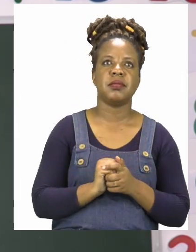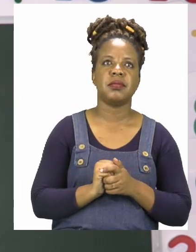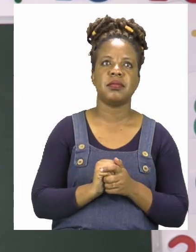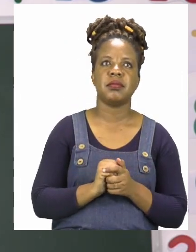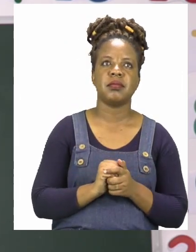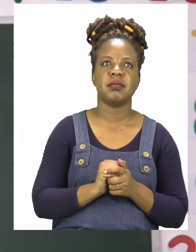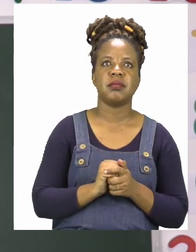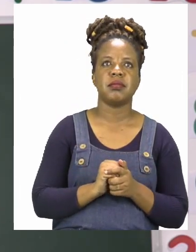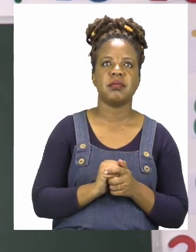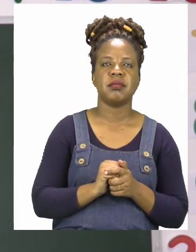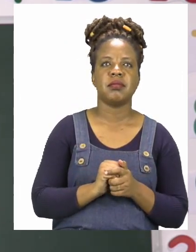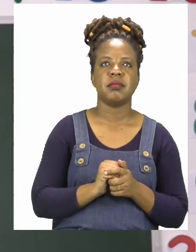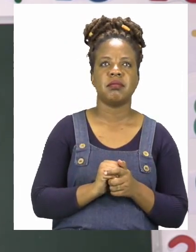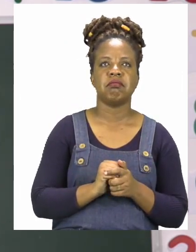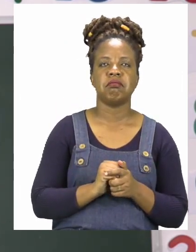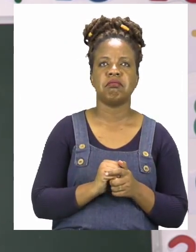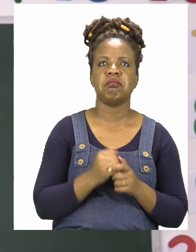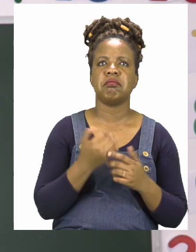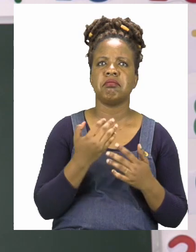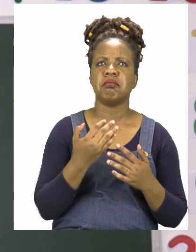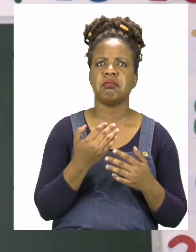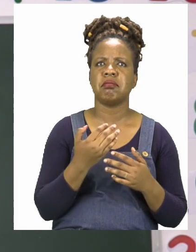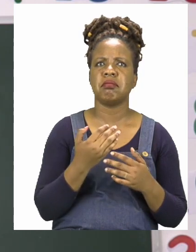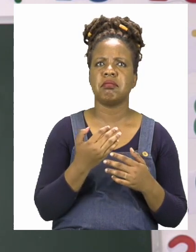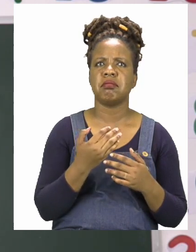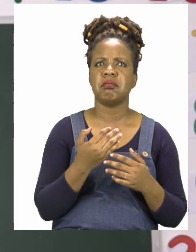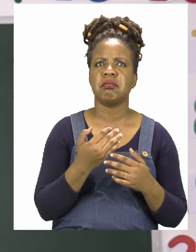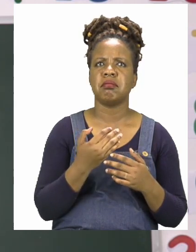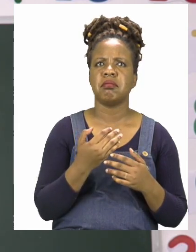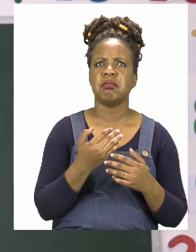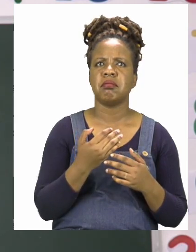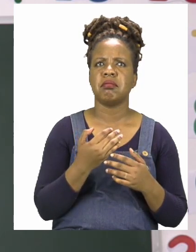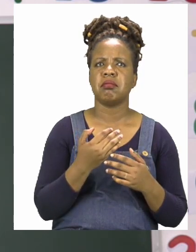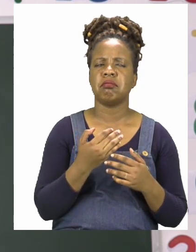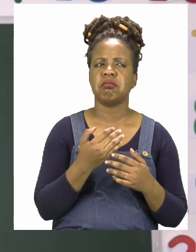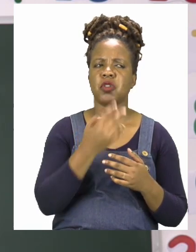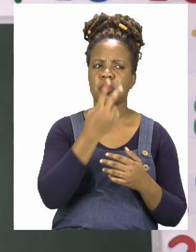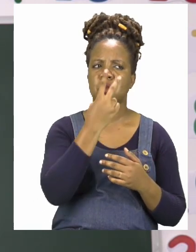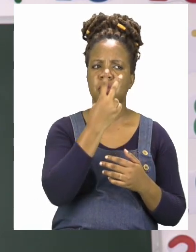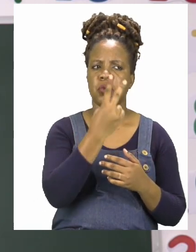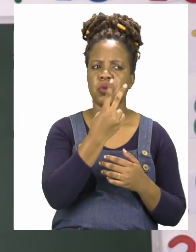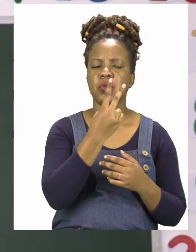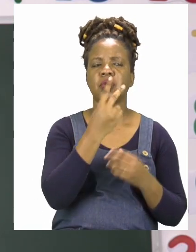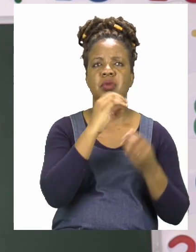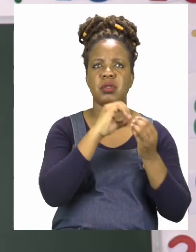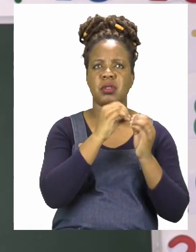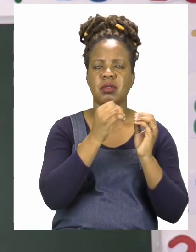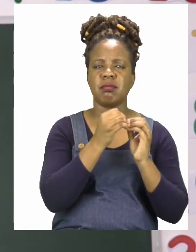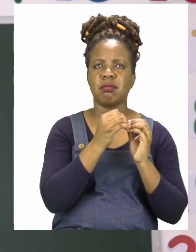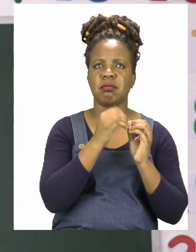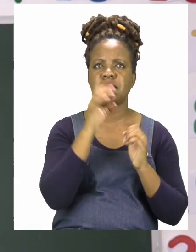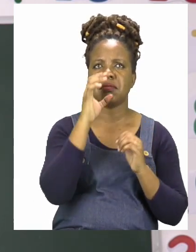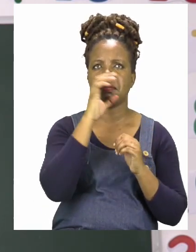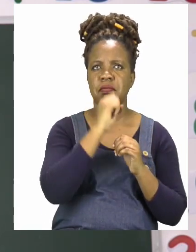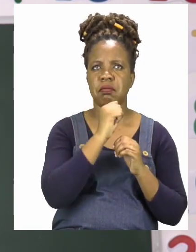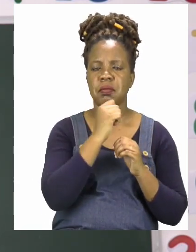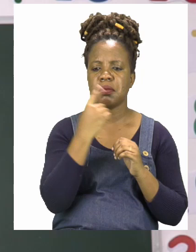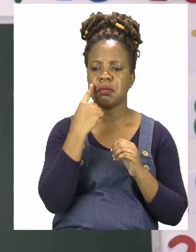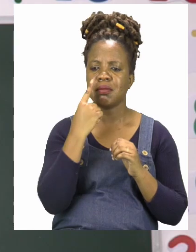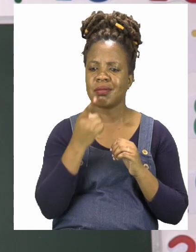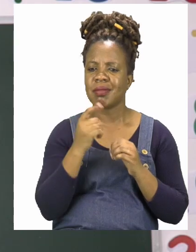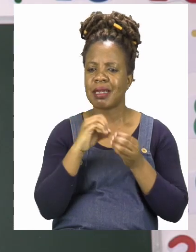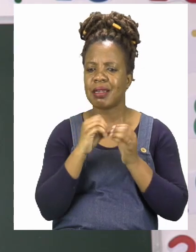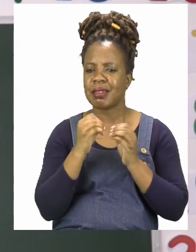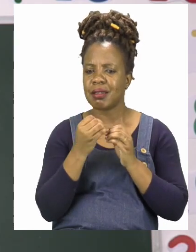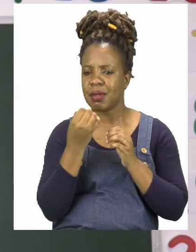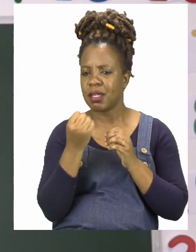The next row we have is, there are 2 numbers missing before, so we look at the number that we have.